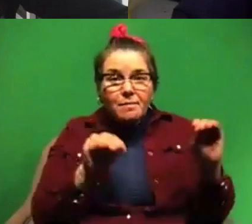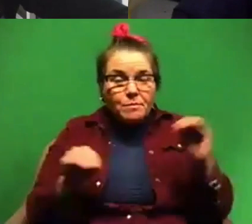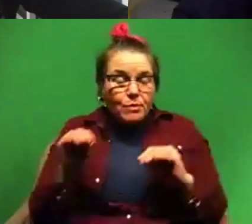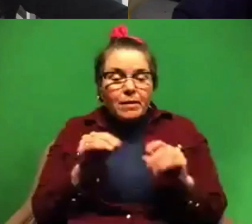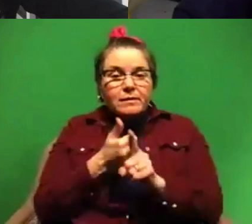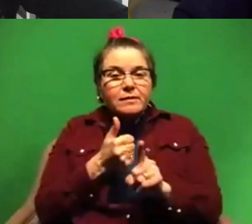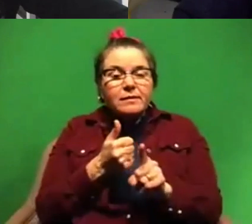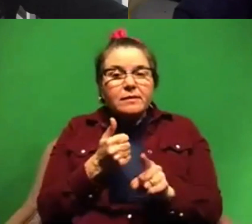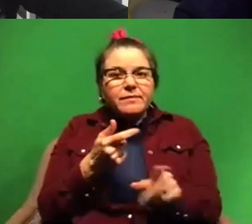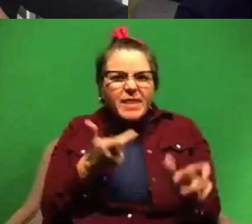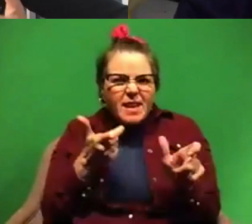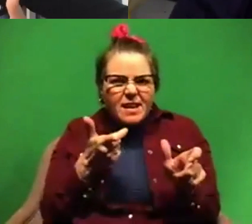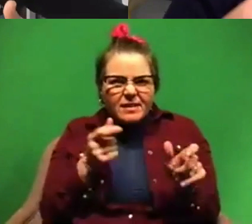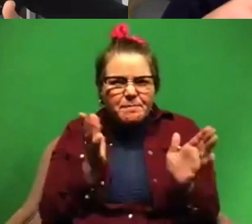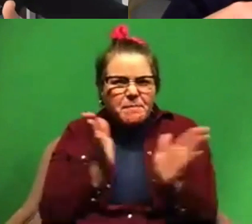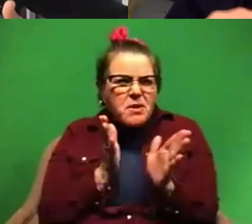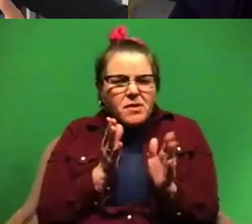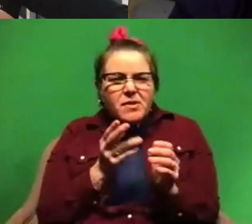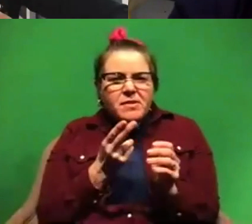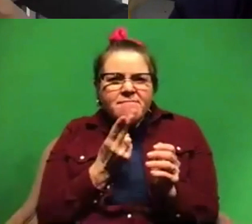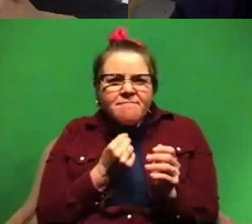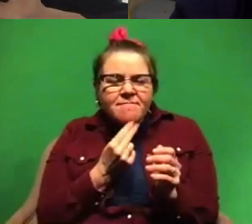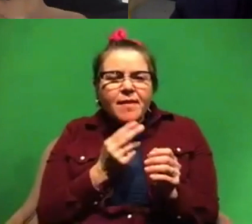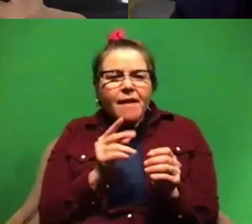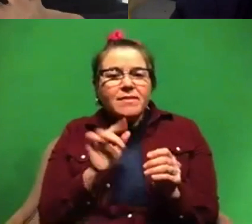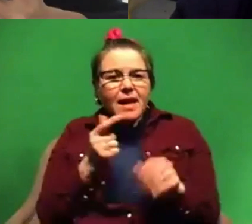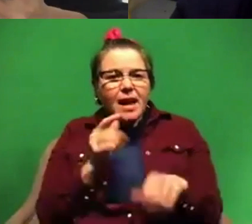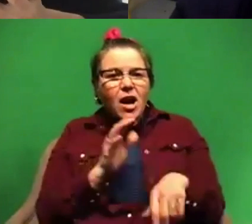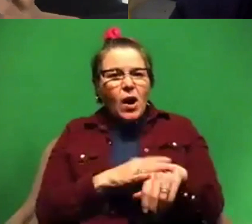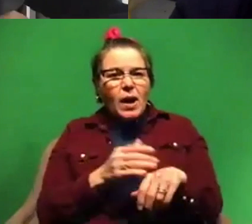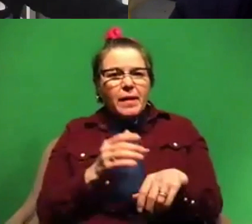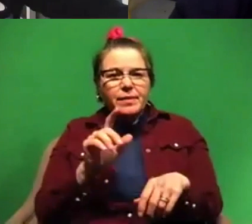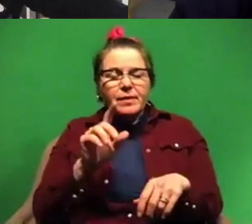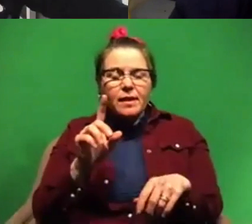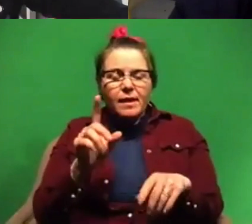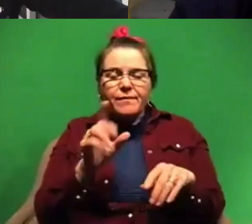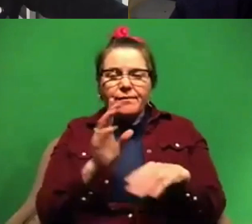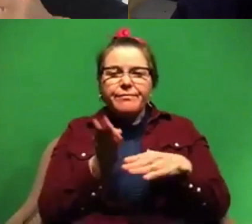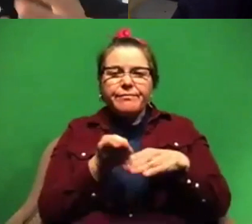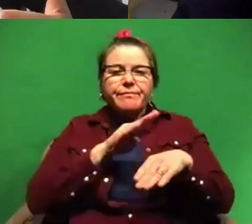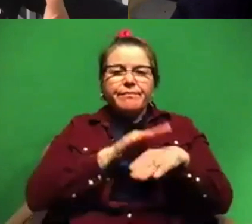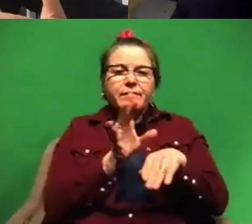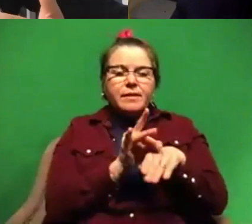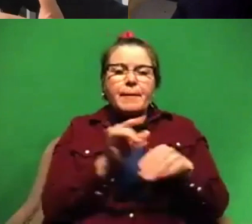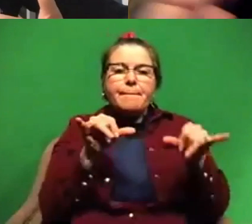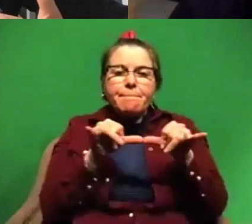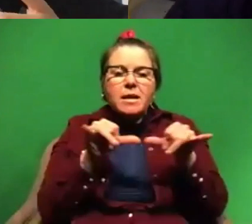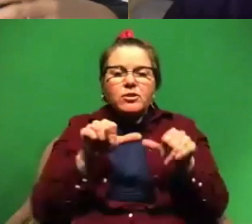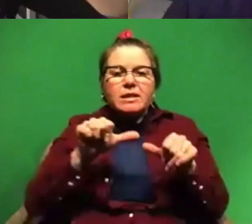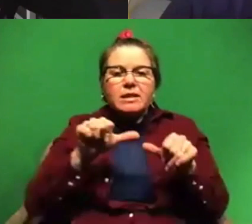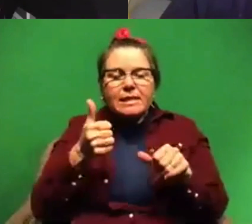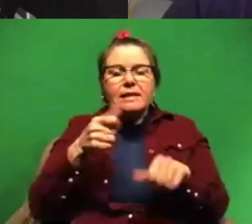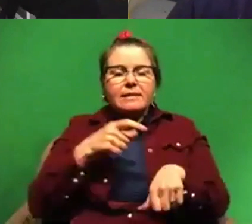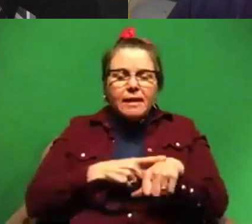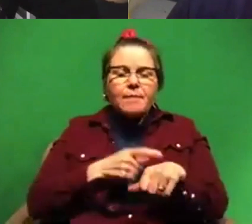really quick and small. And we have the tag on the dorsal fin of that shark, and it's measuring at 10 times per second. So